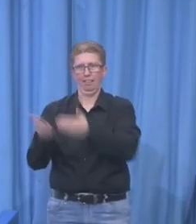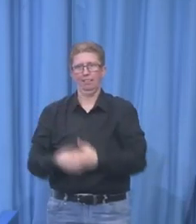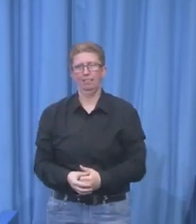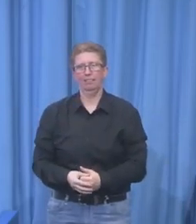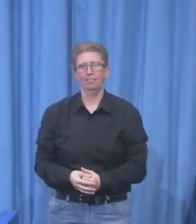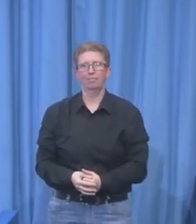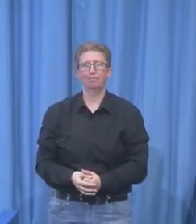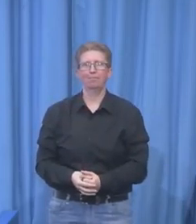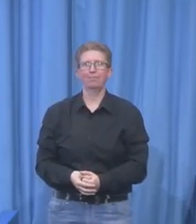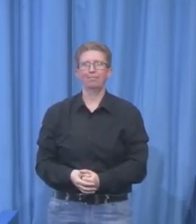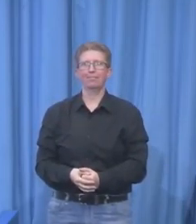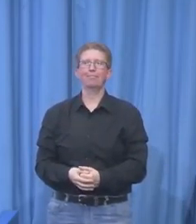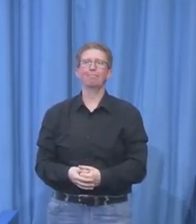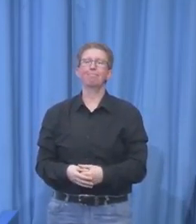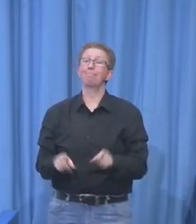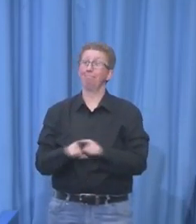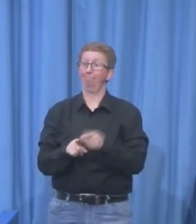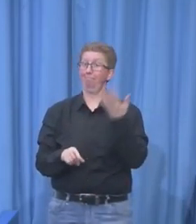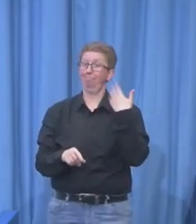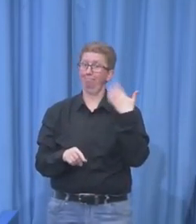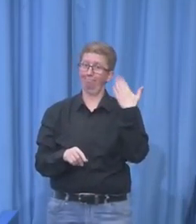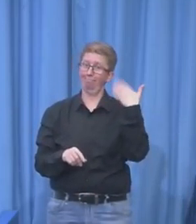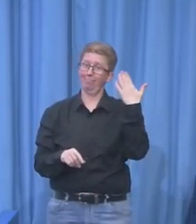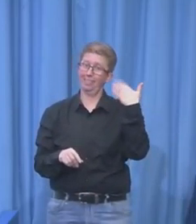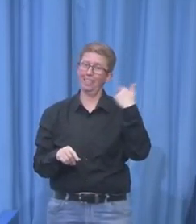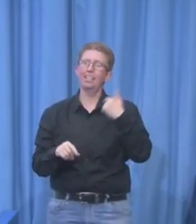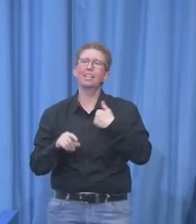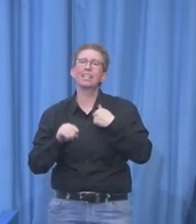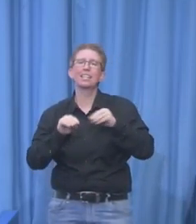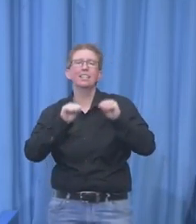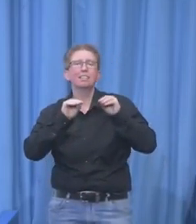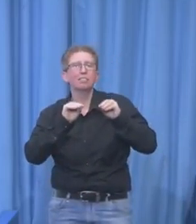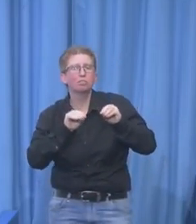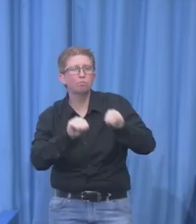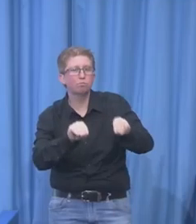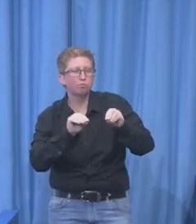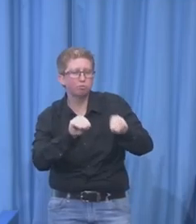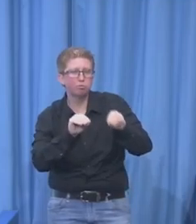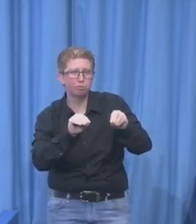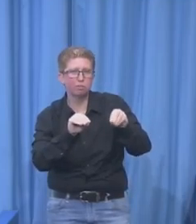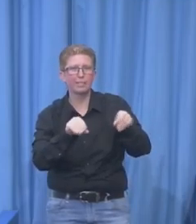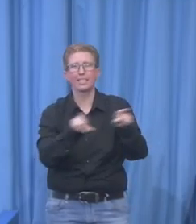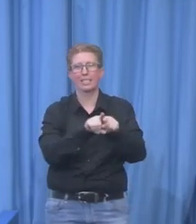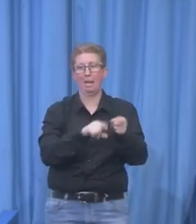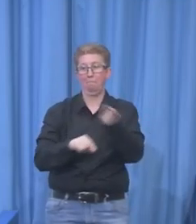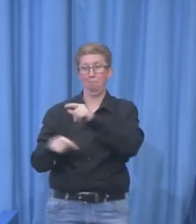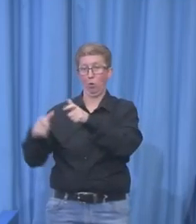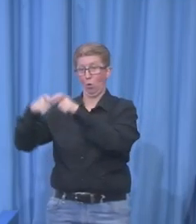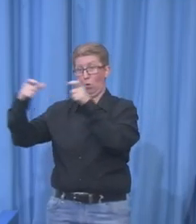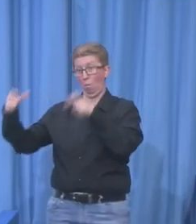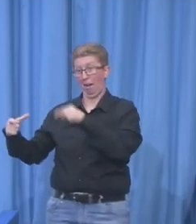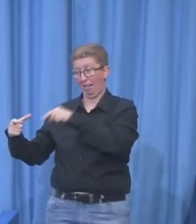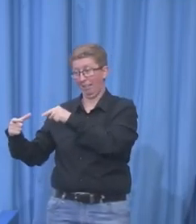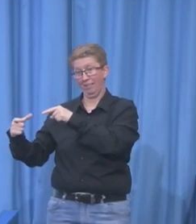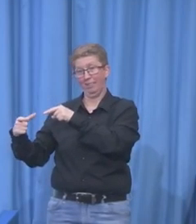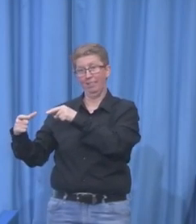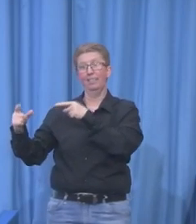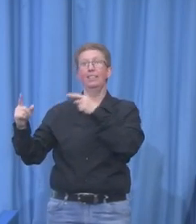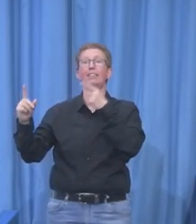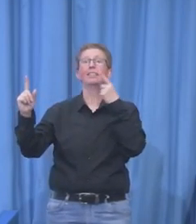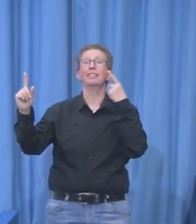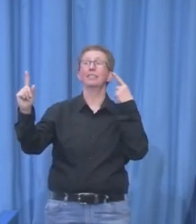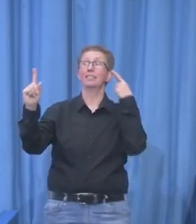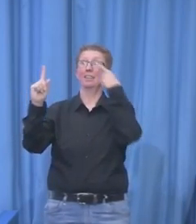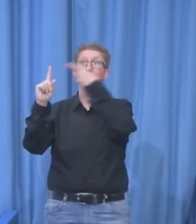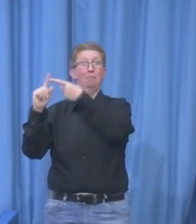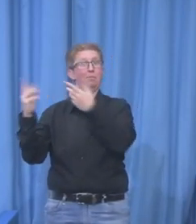teach businesses that this is okay and that they will have the same goal, then there's no point to all